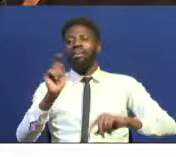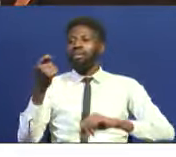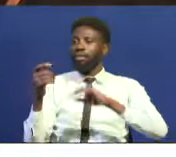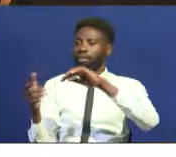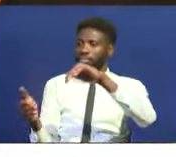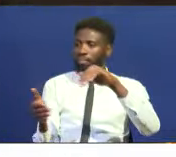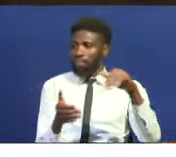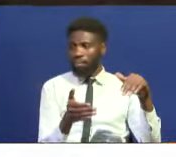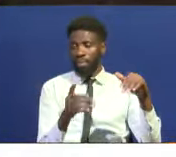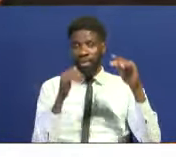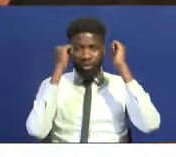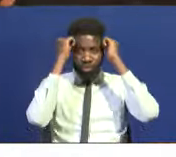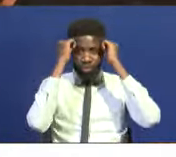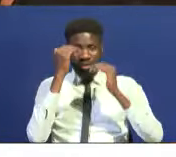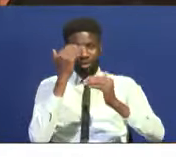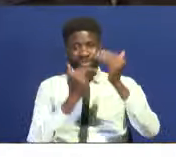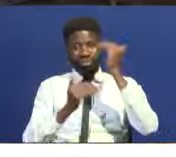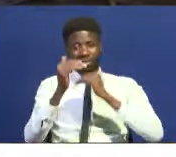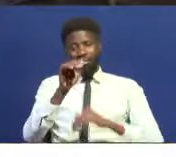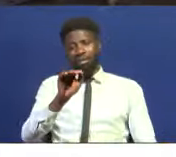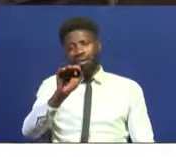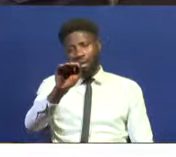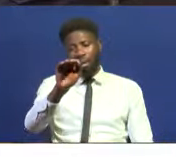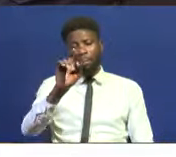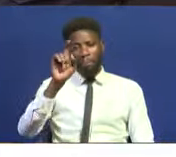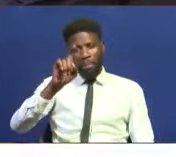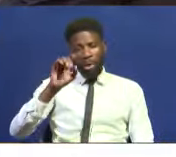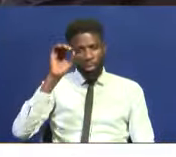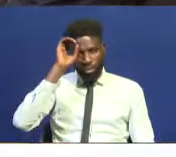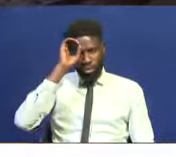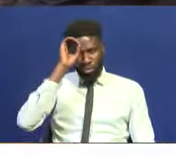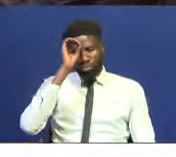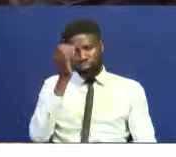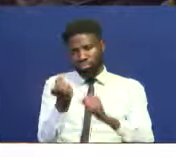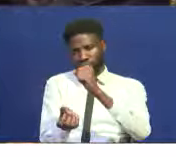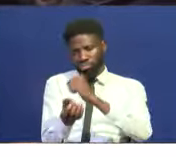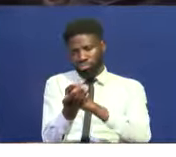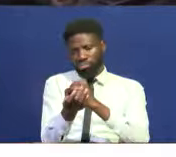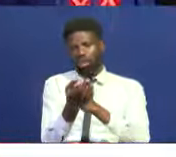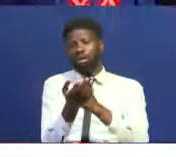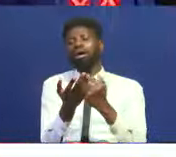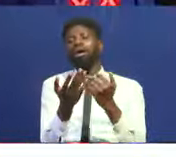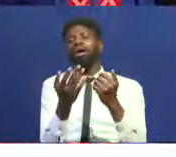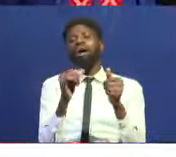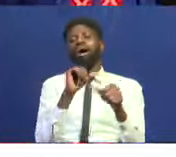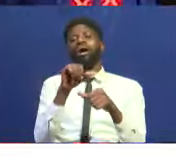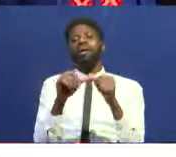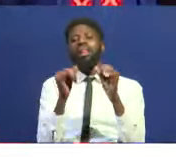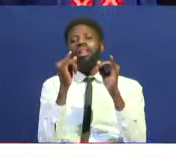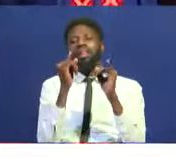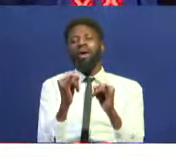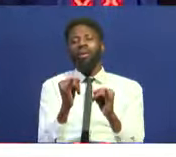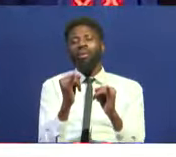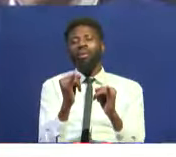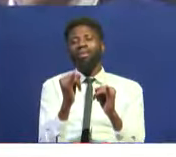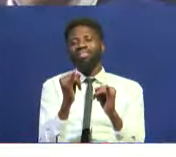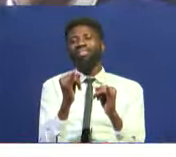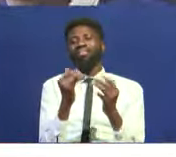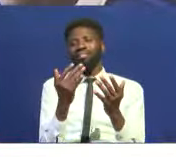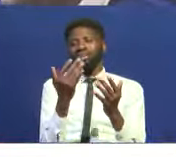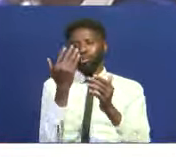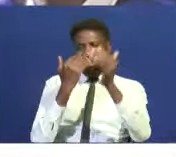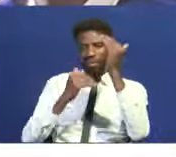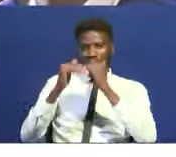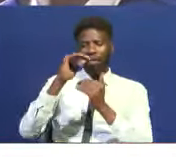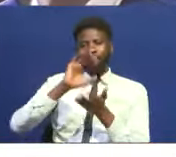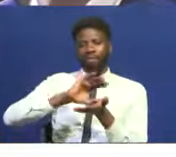Elsewhere, university students have been encouraged to give their views regarding the new higher education funding model when the committee that was established by President William